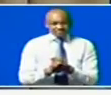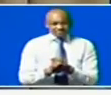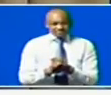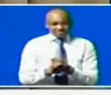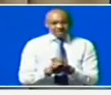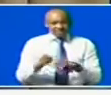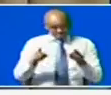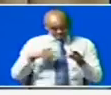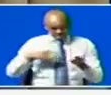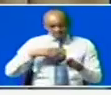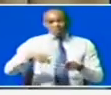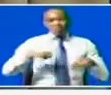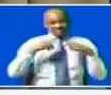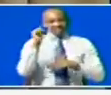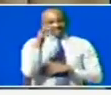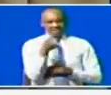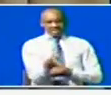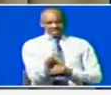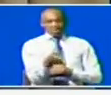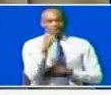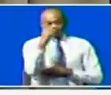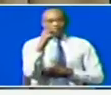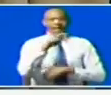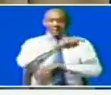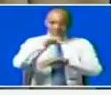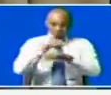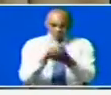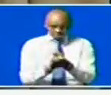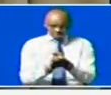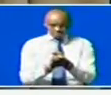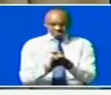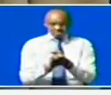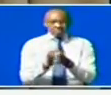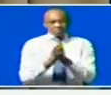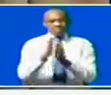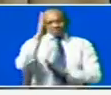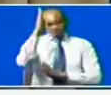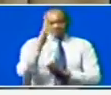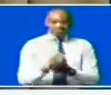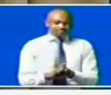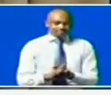as citizens of one nation under God.